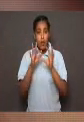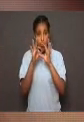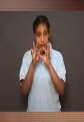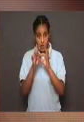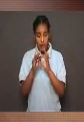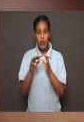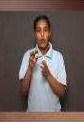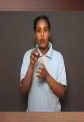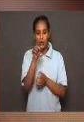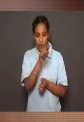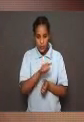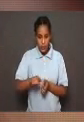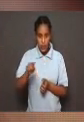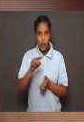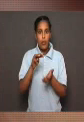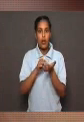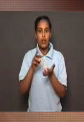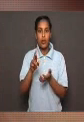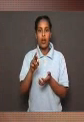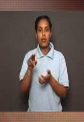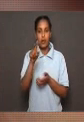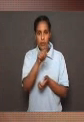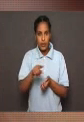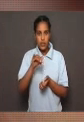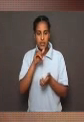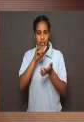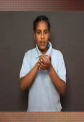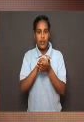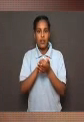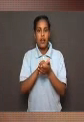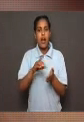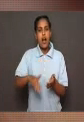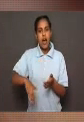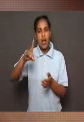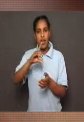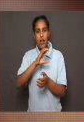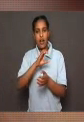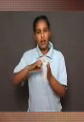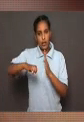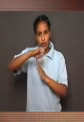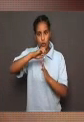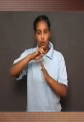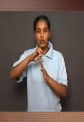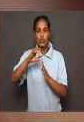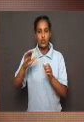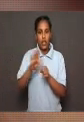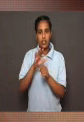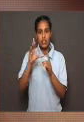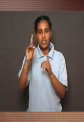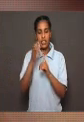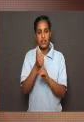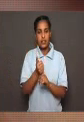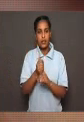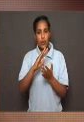Bonding orbitals are molecular orbitals that place a high electron charge density